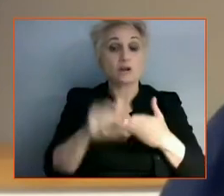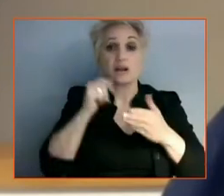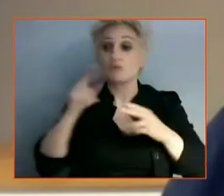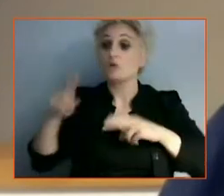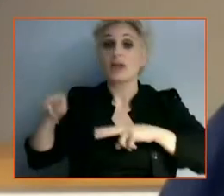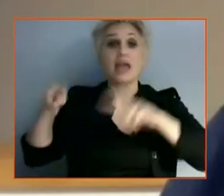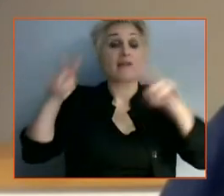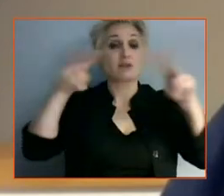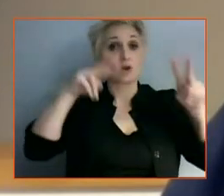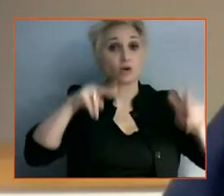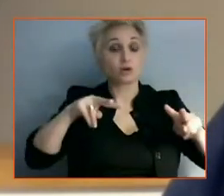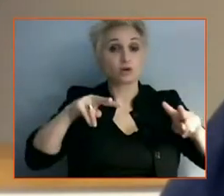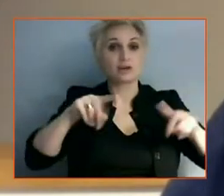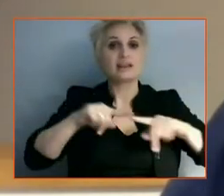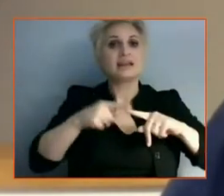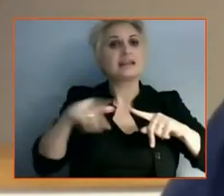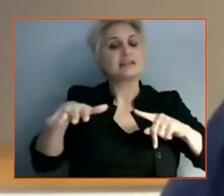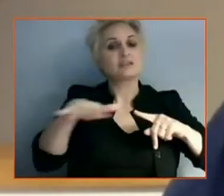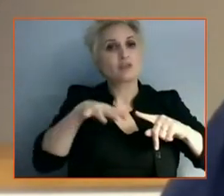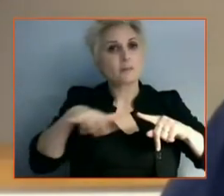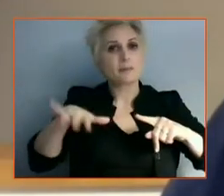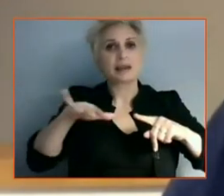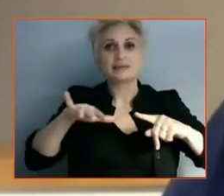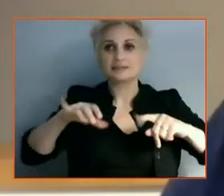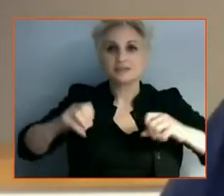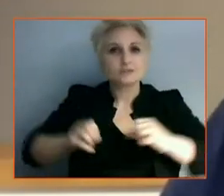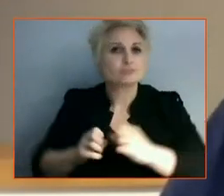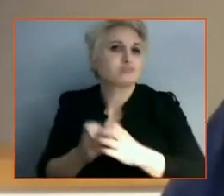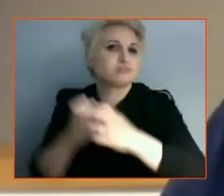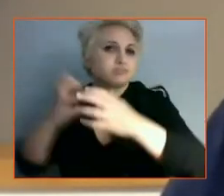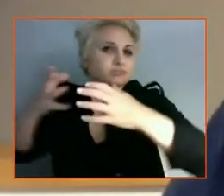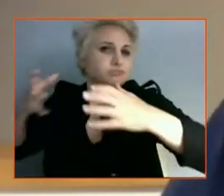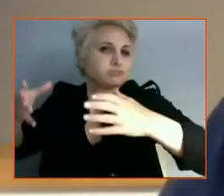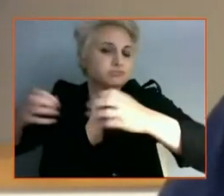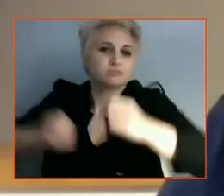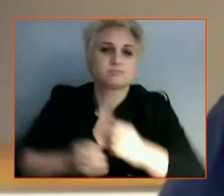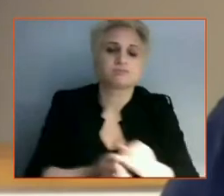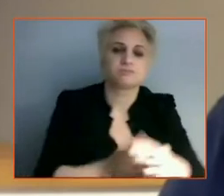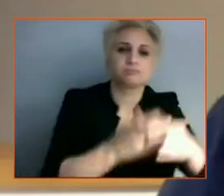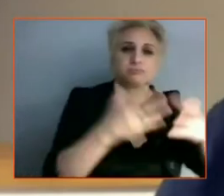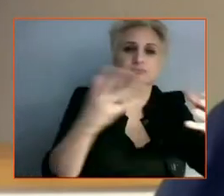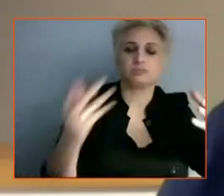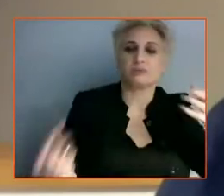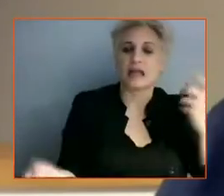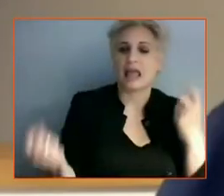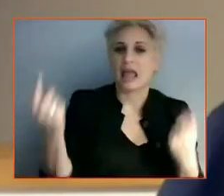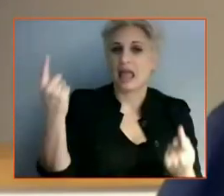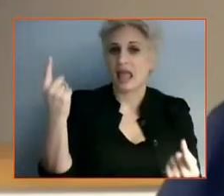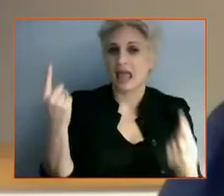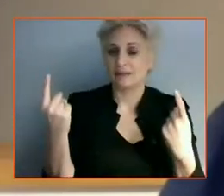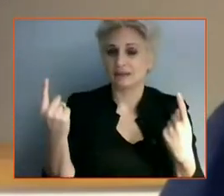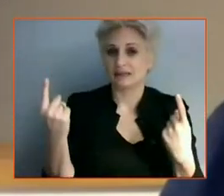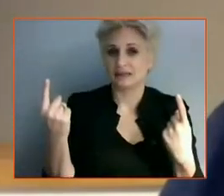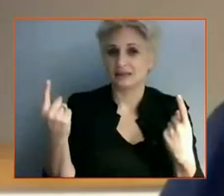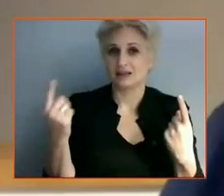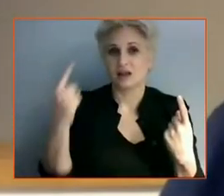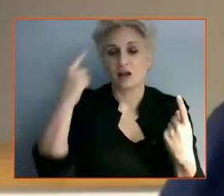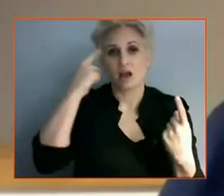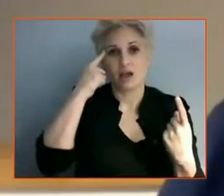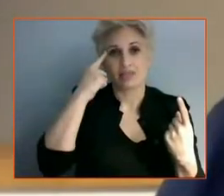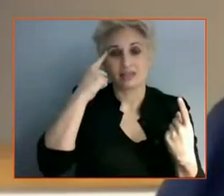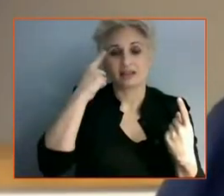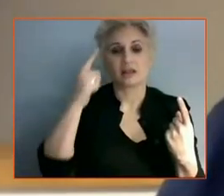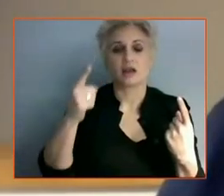are happening in different places. We've had our resurgence in a sense that's a lot smaller than it's happening in the UK at the moment in different